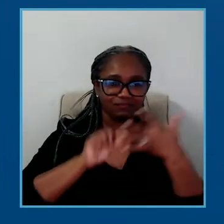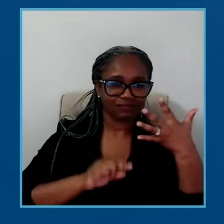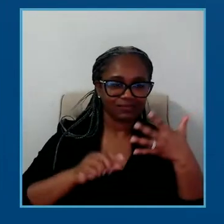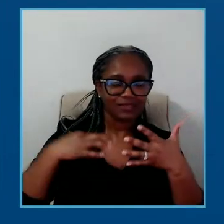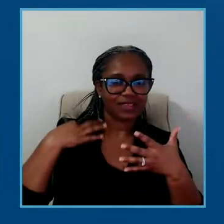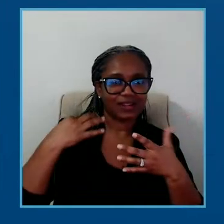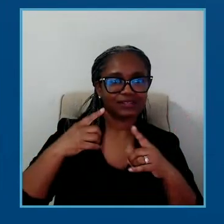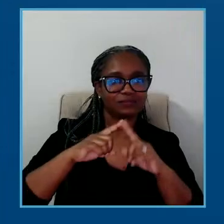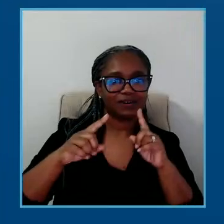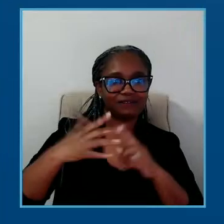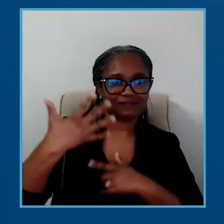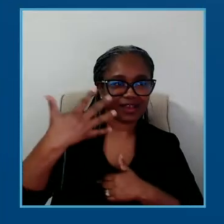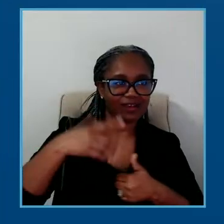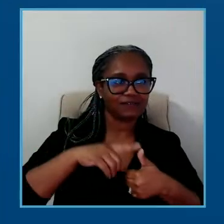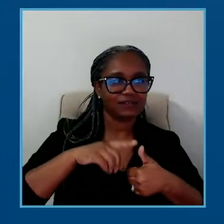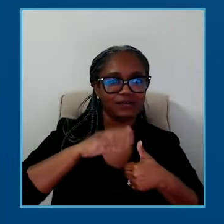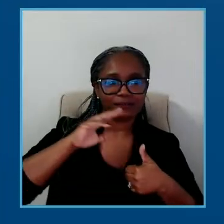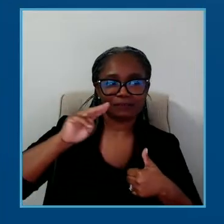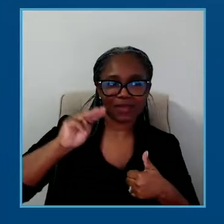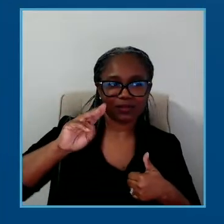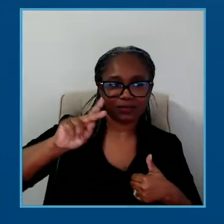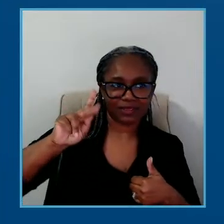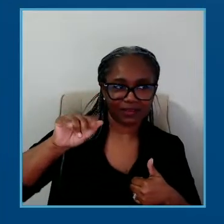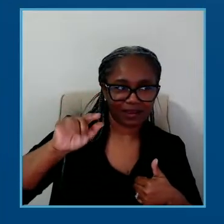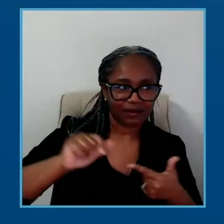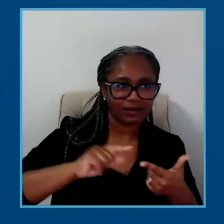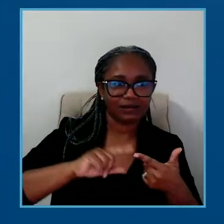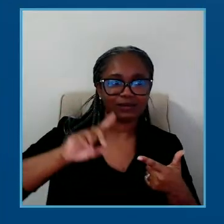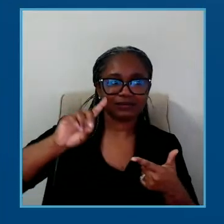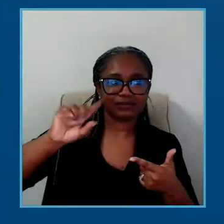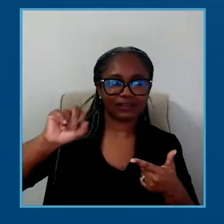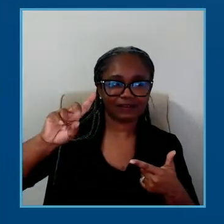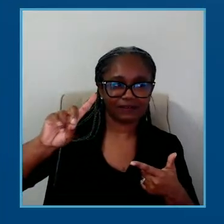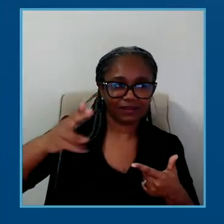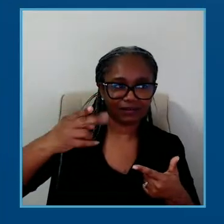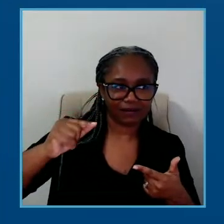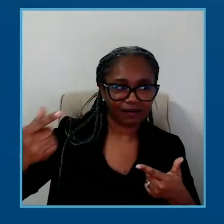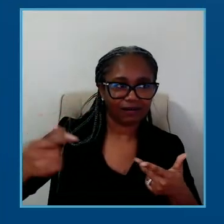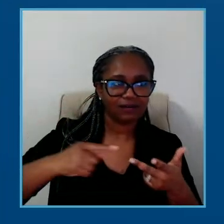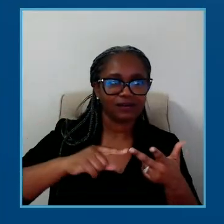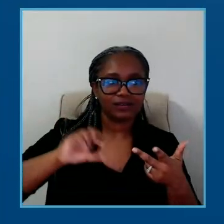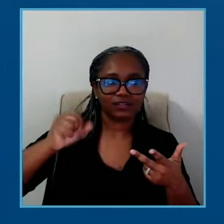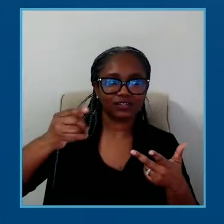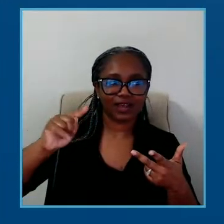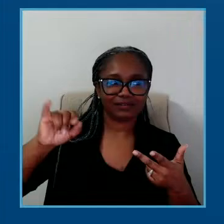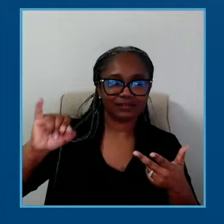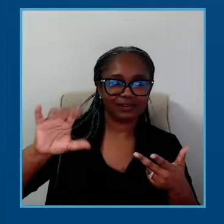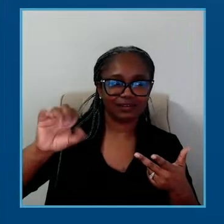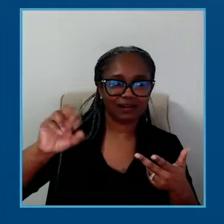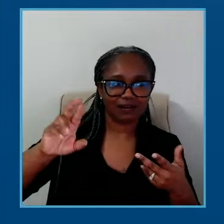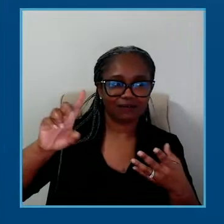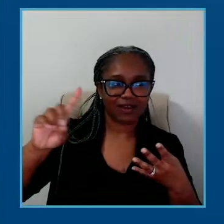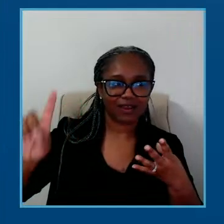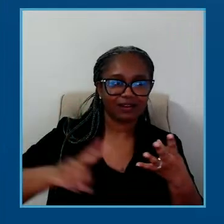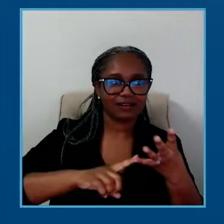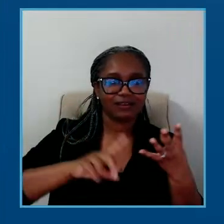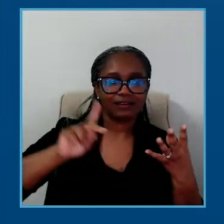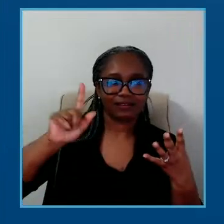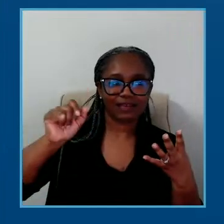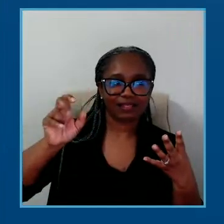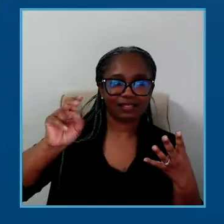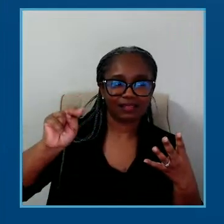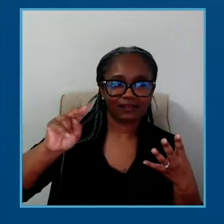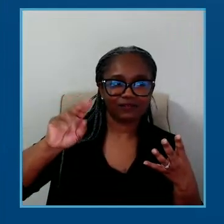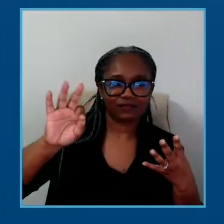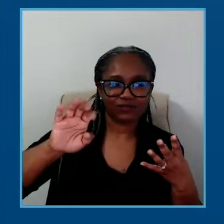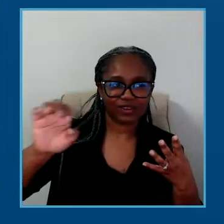Hogg, Shasti Conrad, Kaylin Free, and Gina Repass. Whereas members were instructed once again to vote for 2